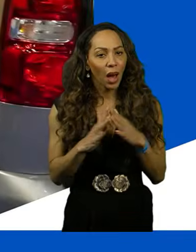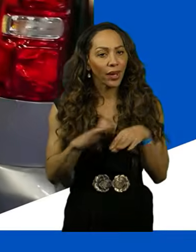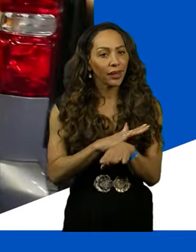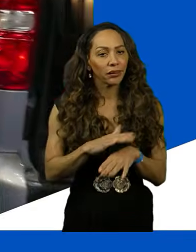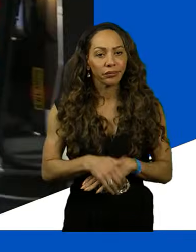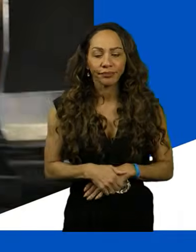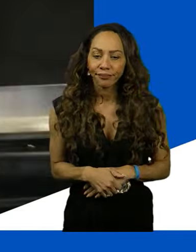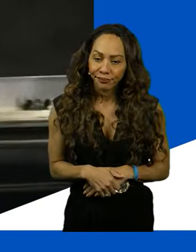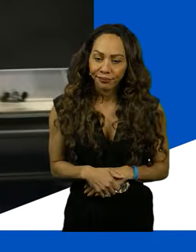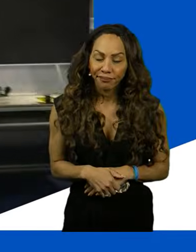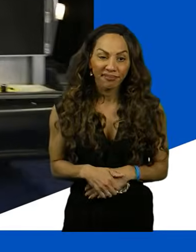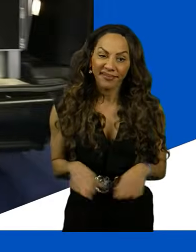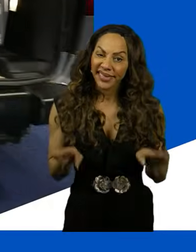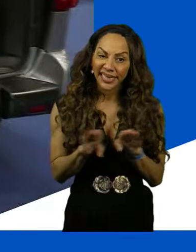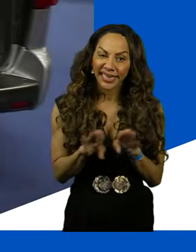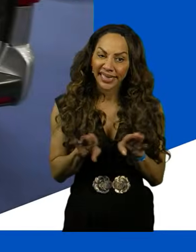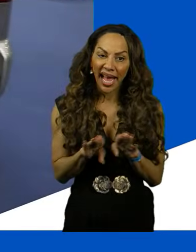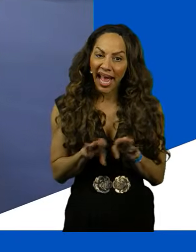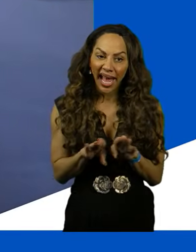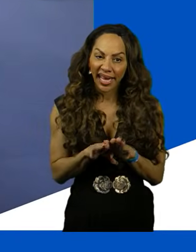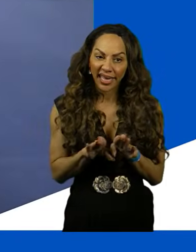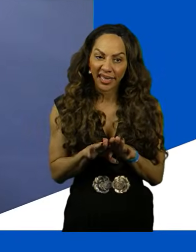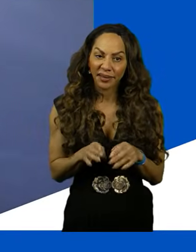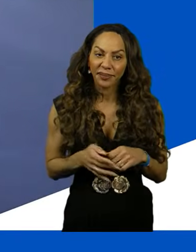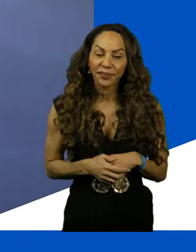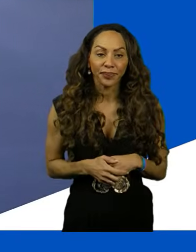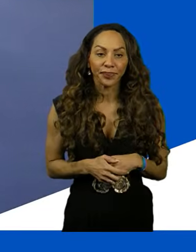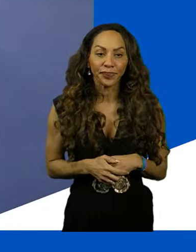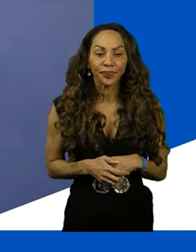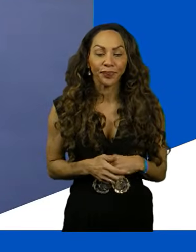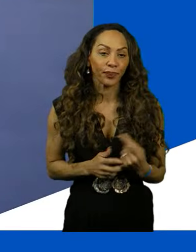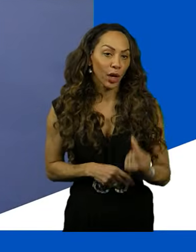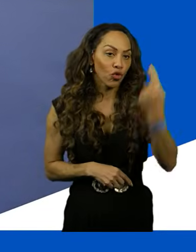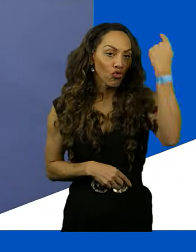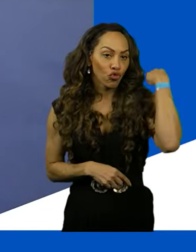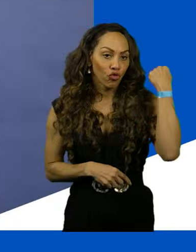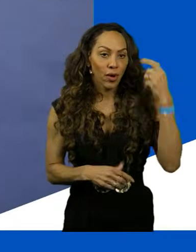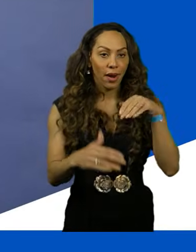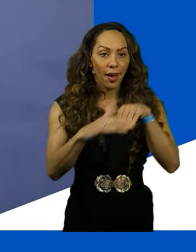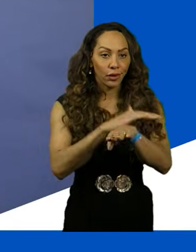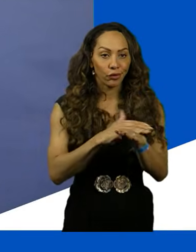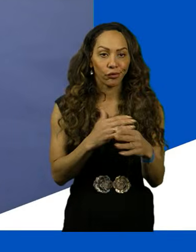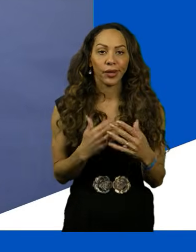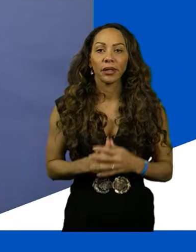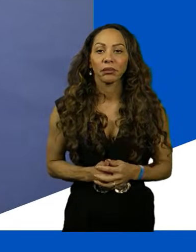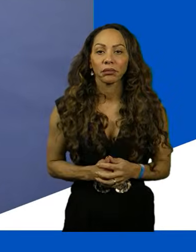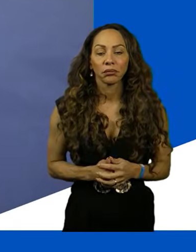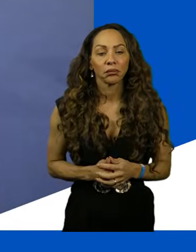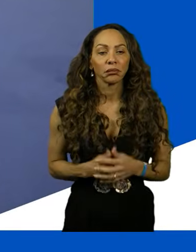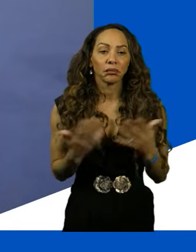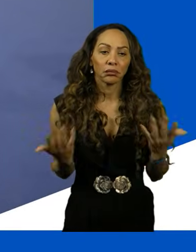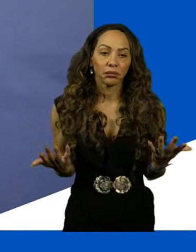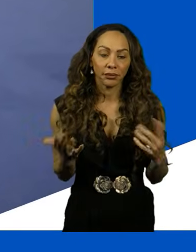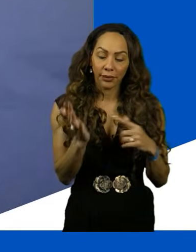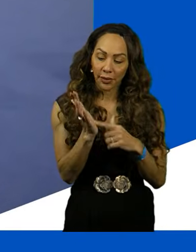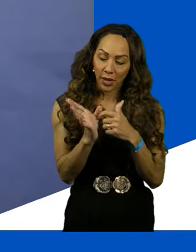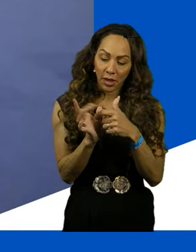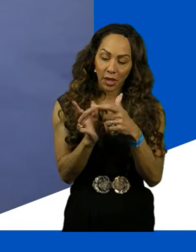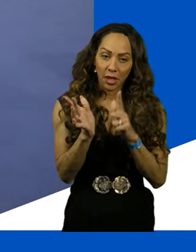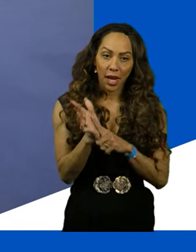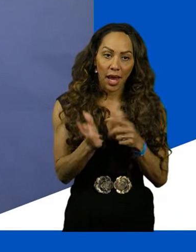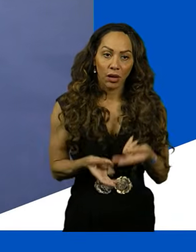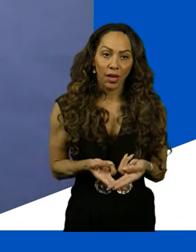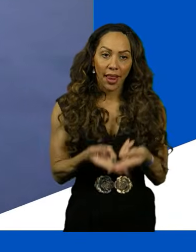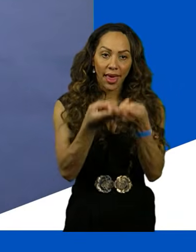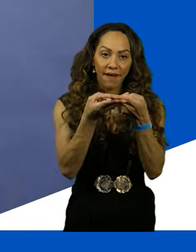well, much the same as you would get into any rear entry car. Obviously, the tail lift goes up as it would